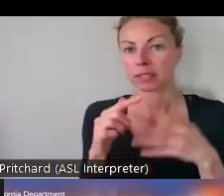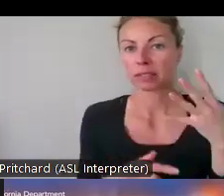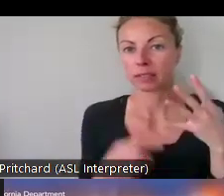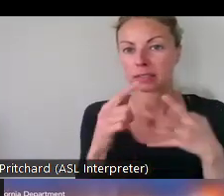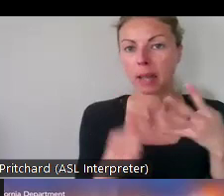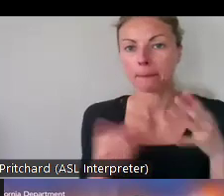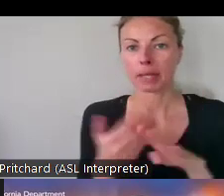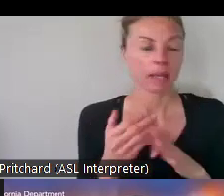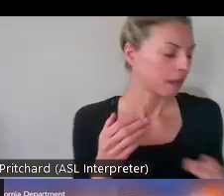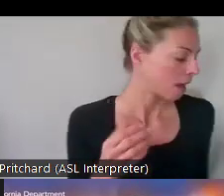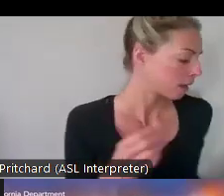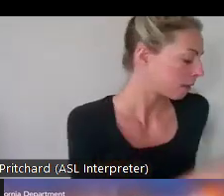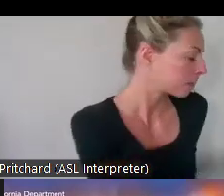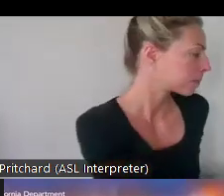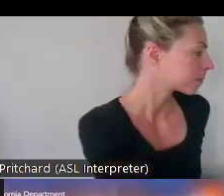Next slide, please.